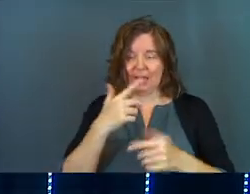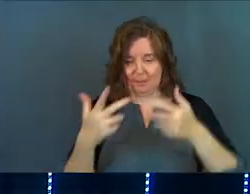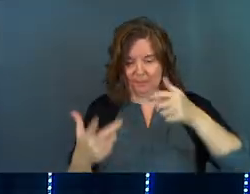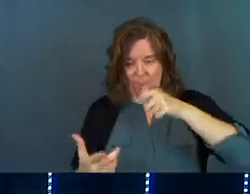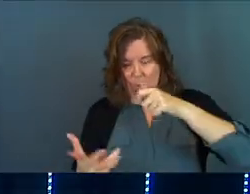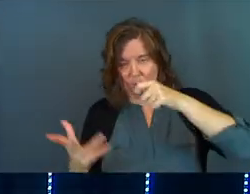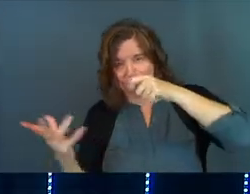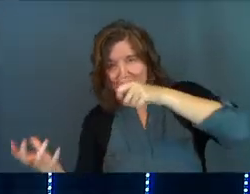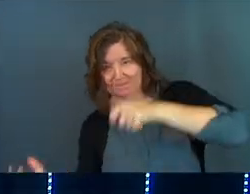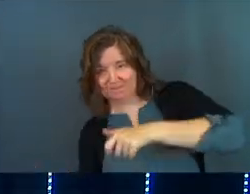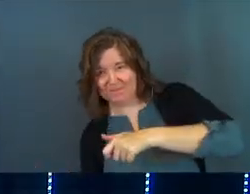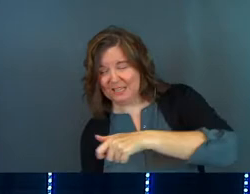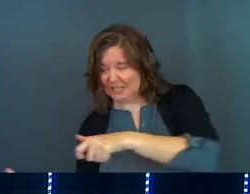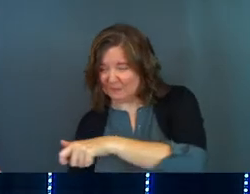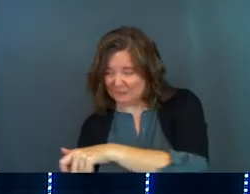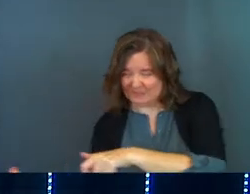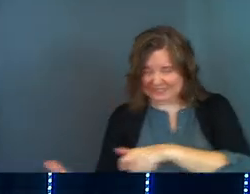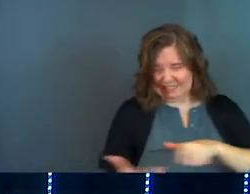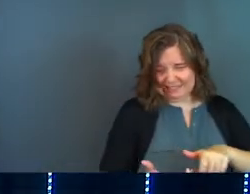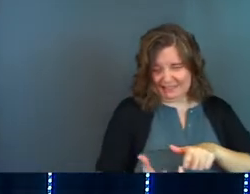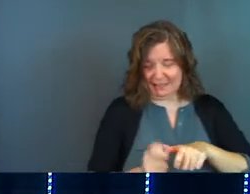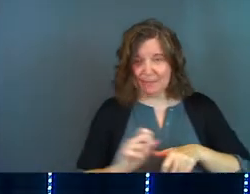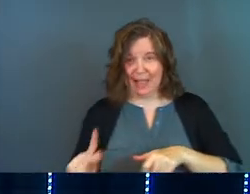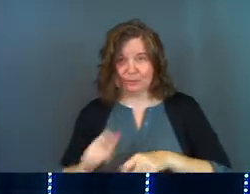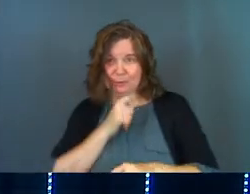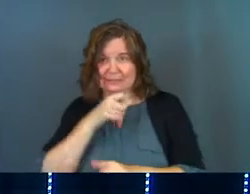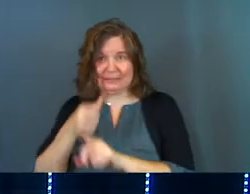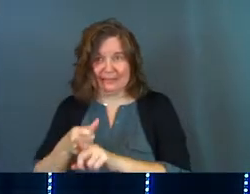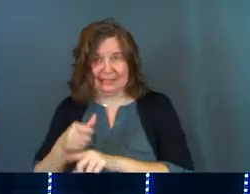and behind his head. I'm just wrenching him back.